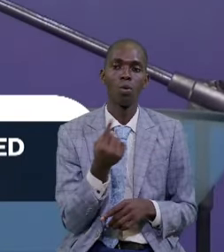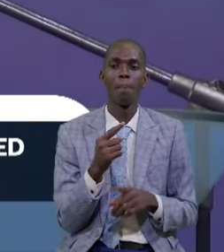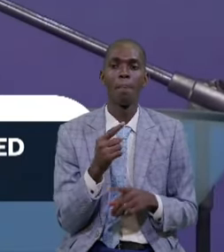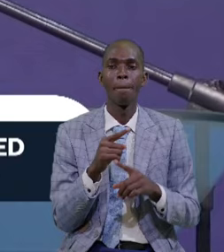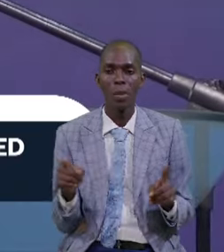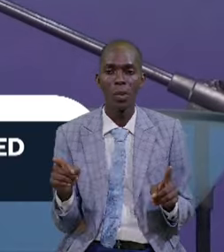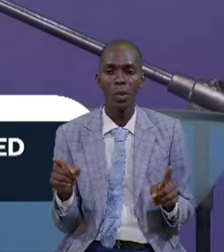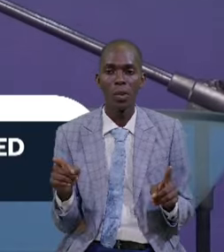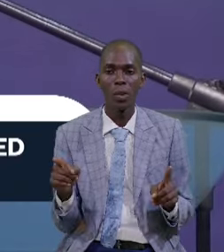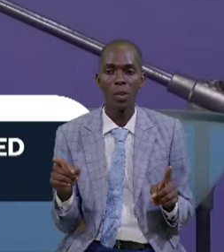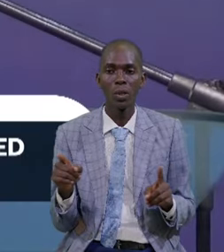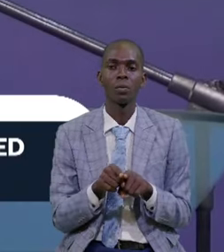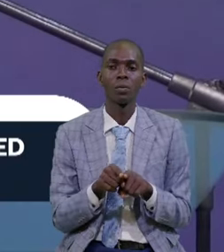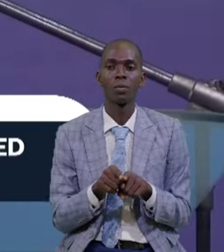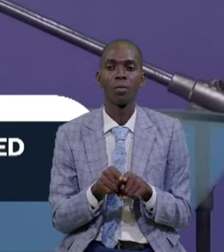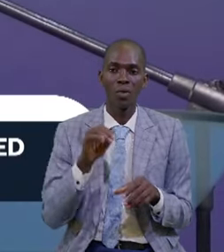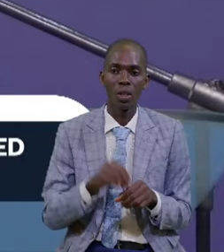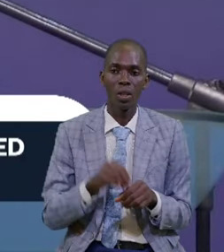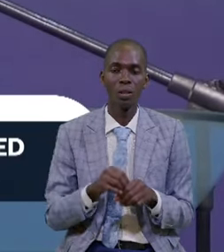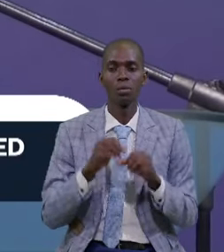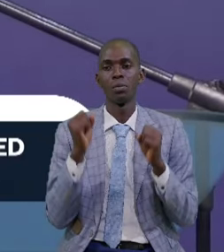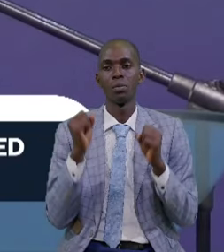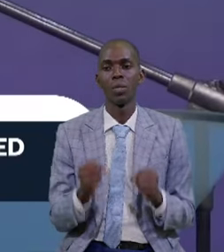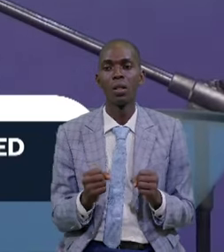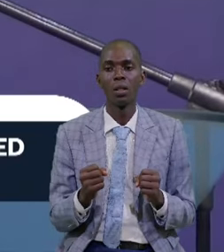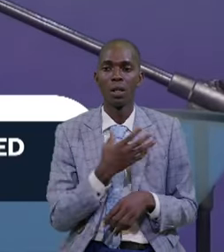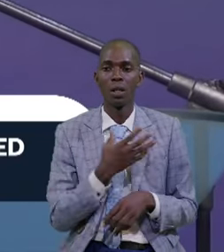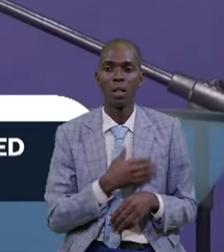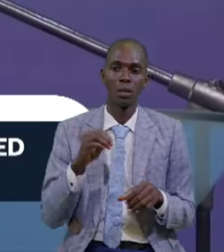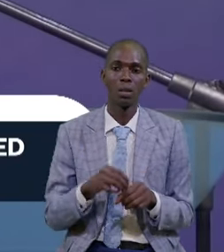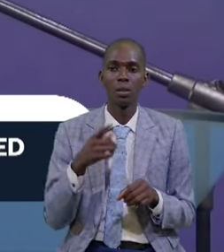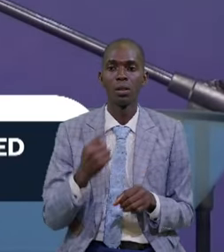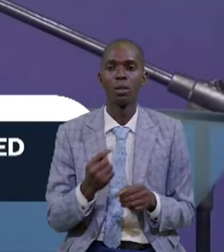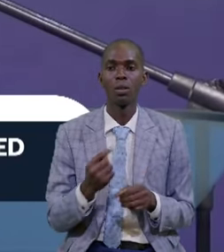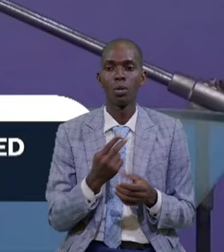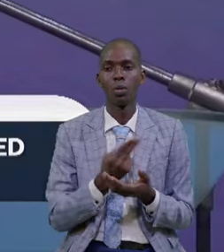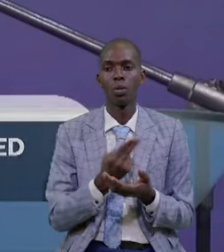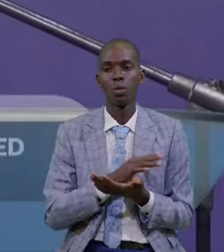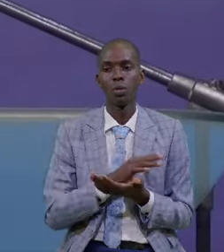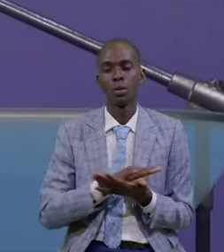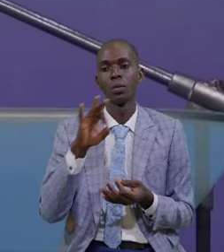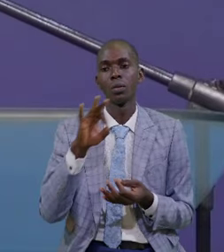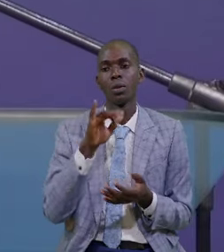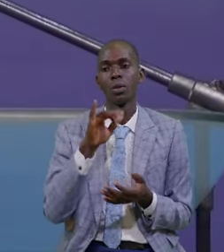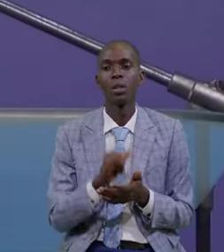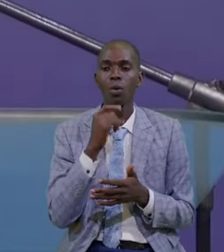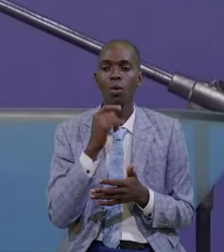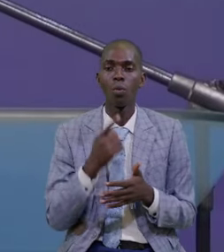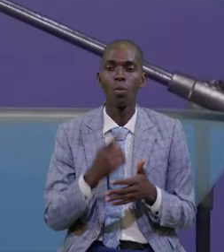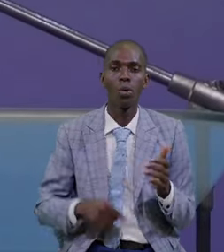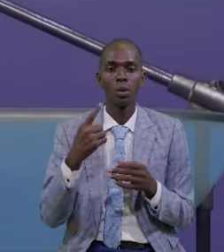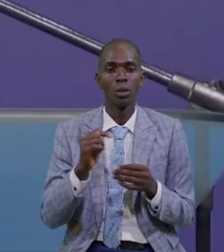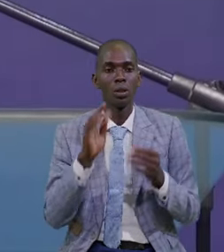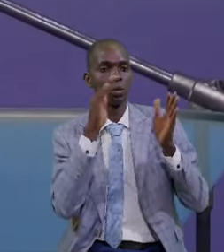also in power and in the Holy Ghost. That's what the presence of the Holy